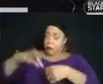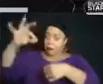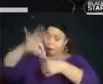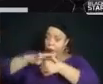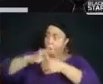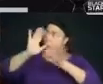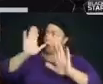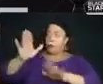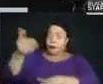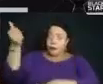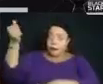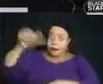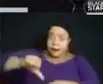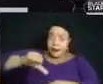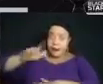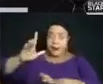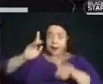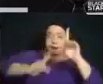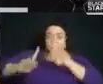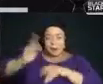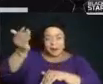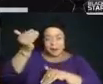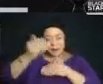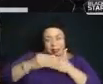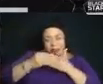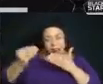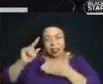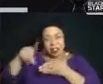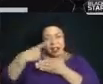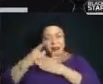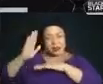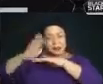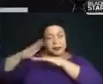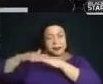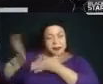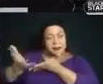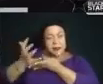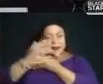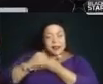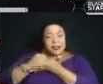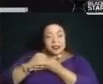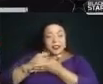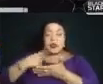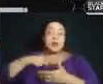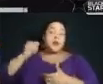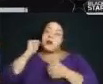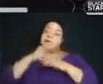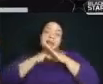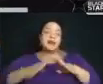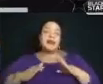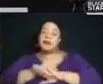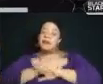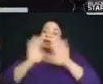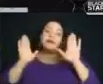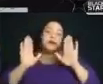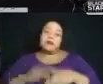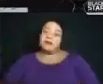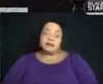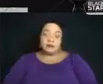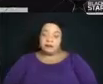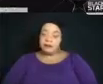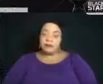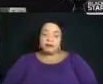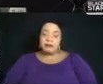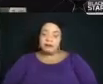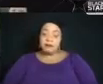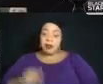be silent anymore. As long as we know this nation will never really deal with